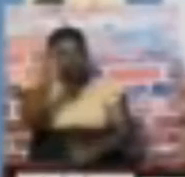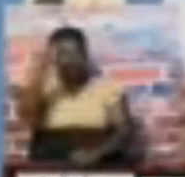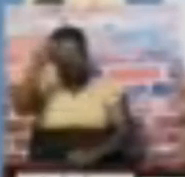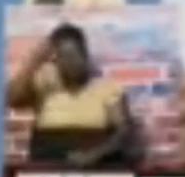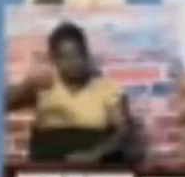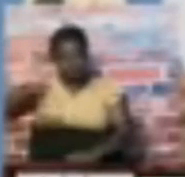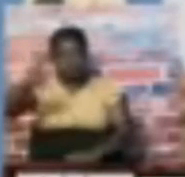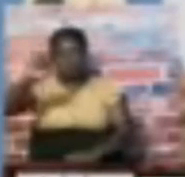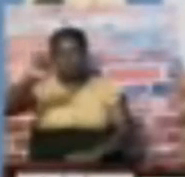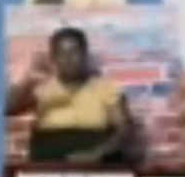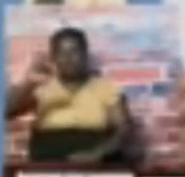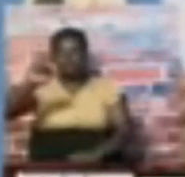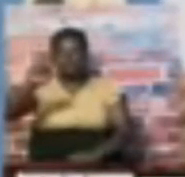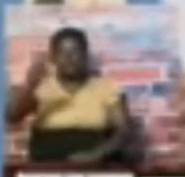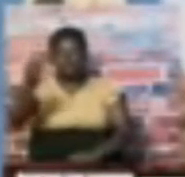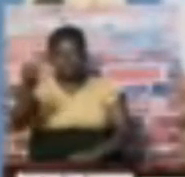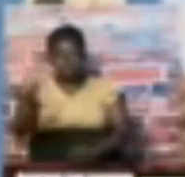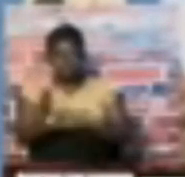and